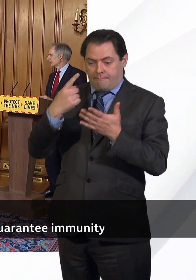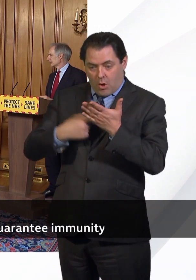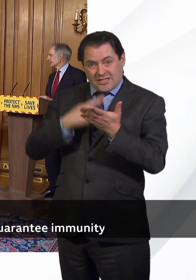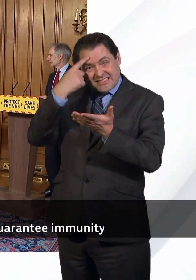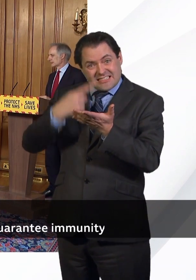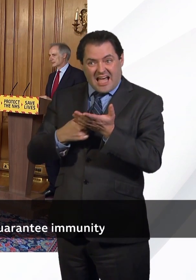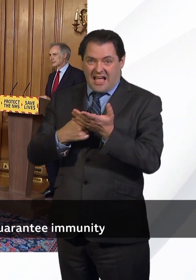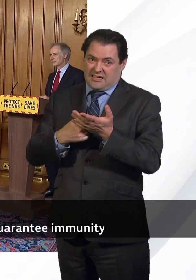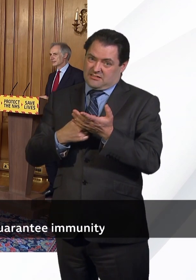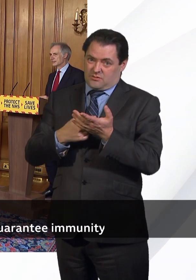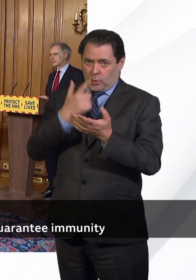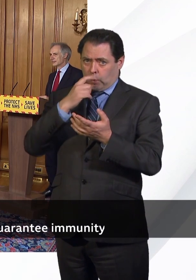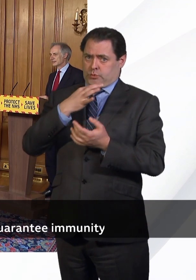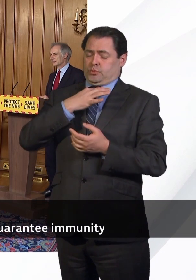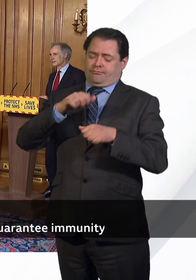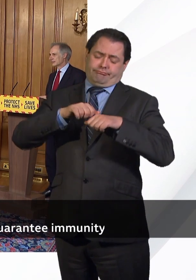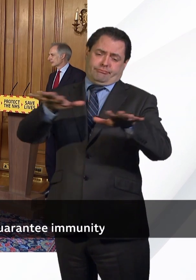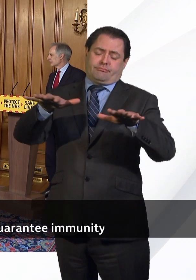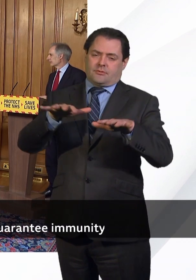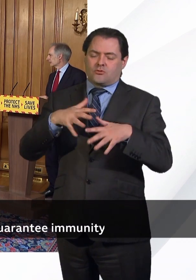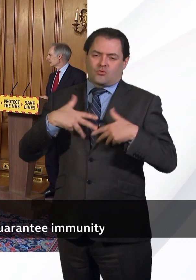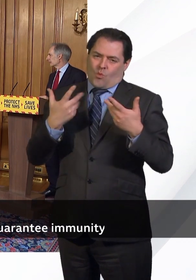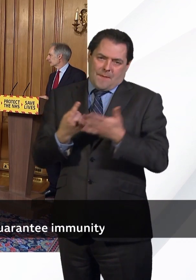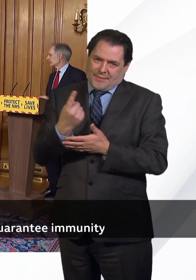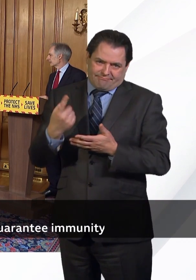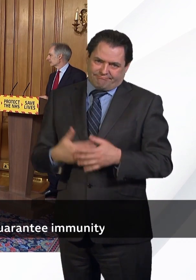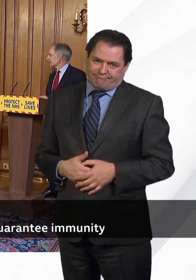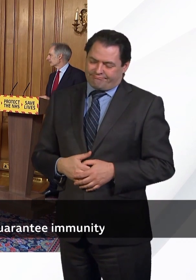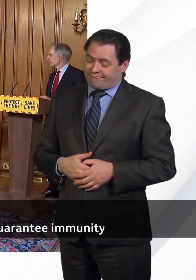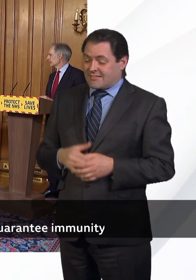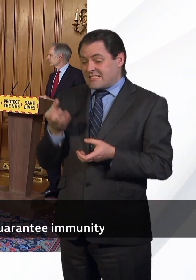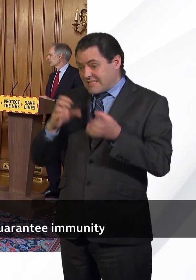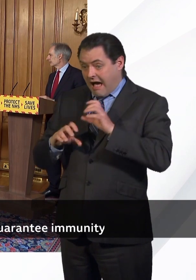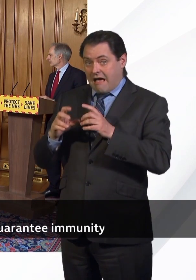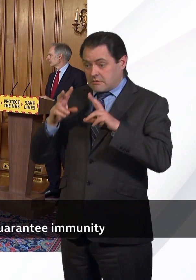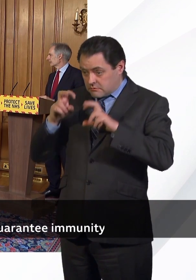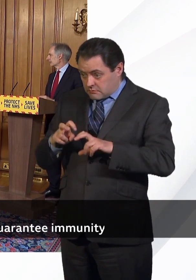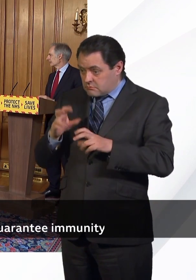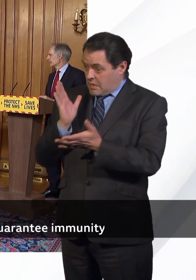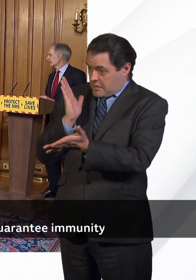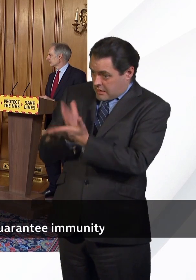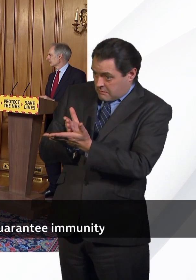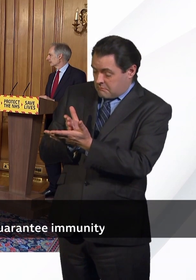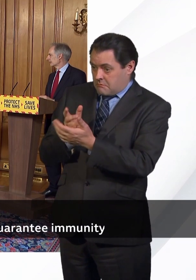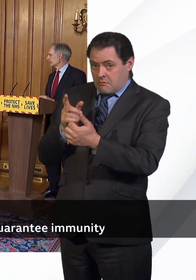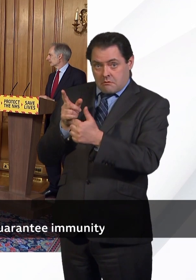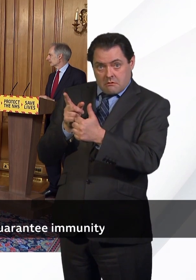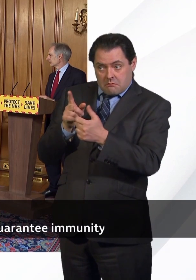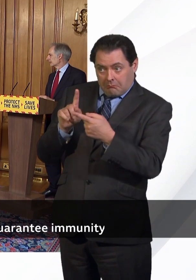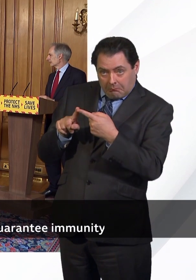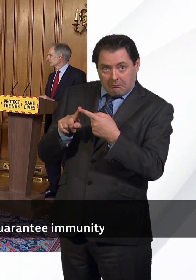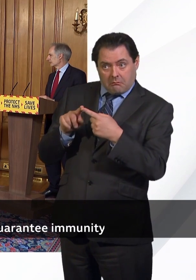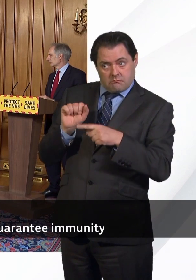people with antibodies are lower risk. But if the science concludes that they are, then we'll